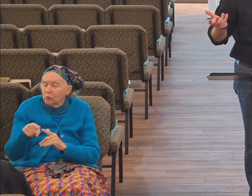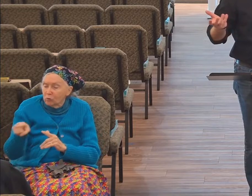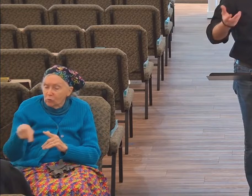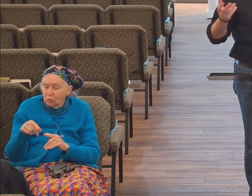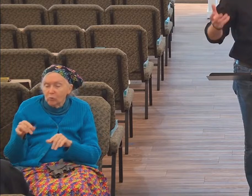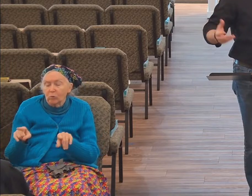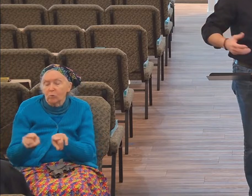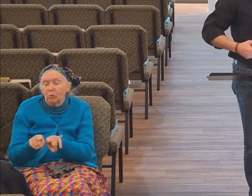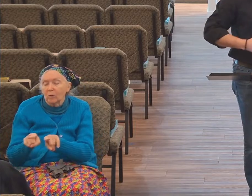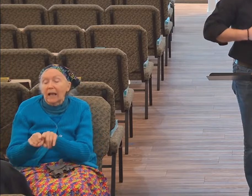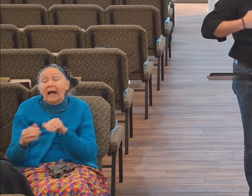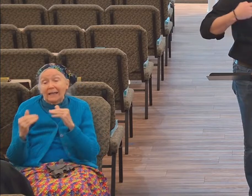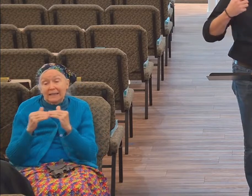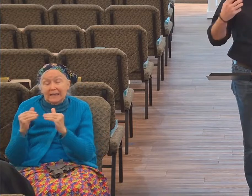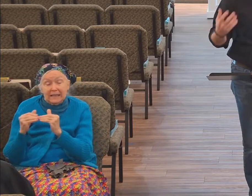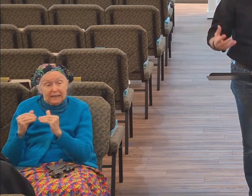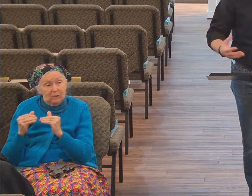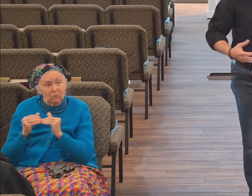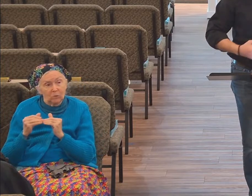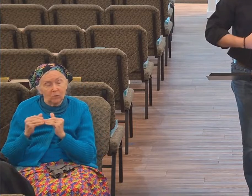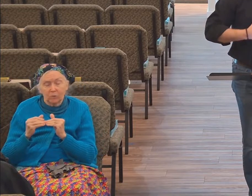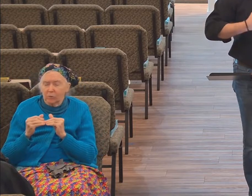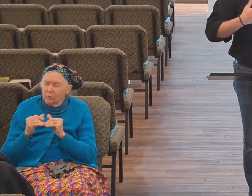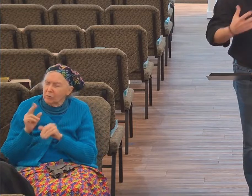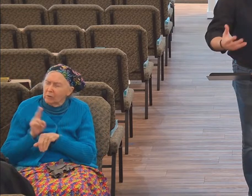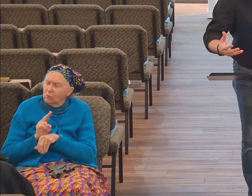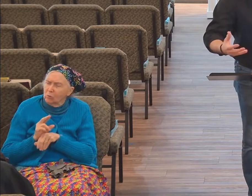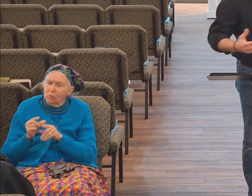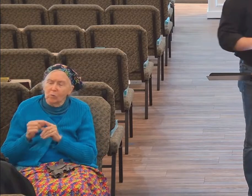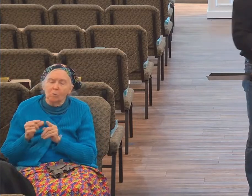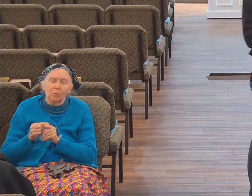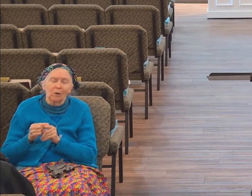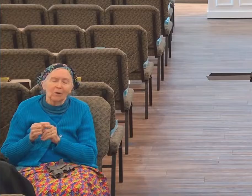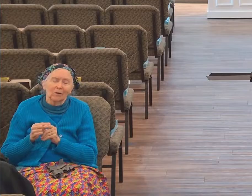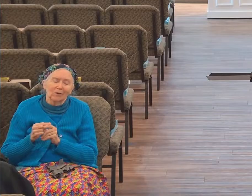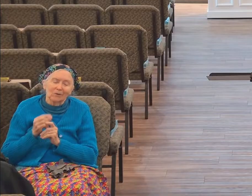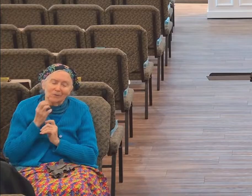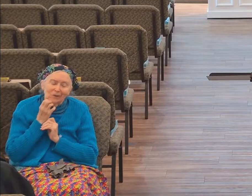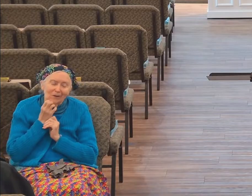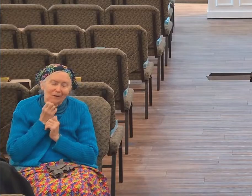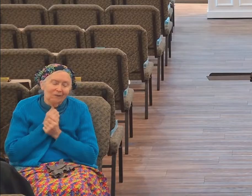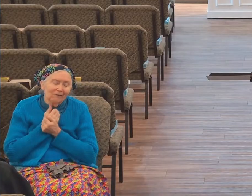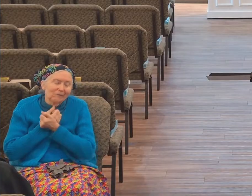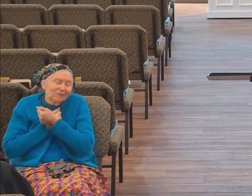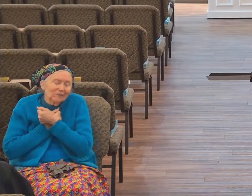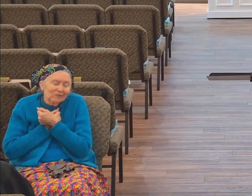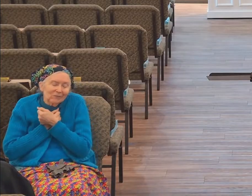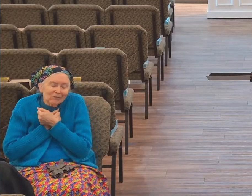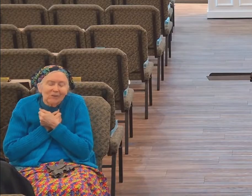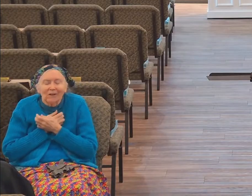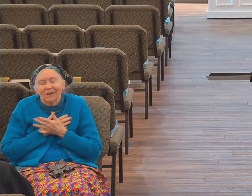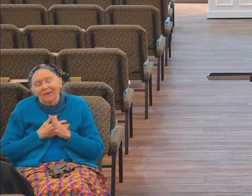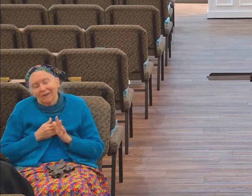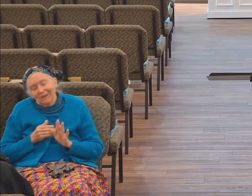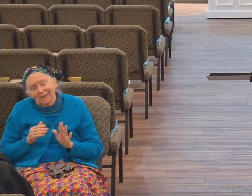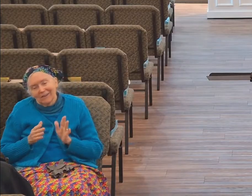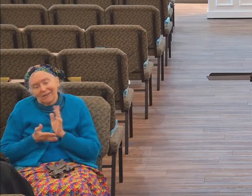And he uses these in terms of endearment. Man, he's just gushing, okay, with love here. Affection,